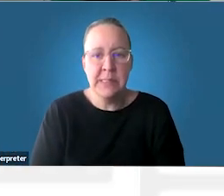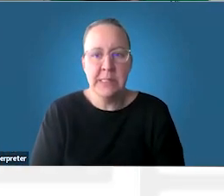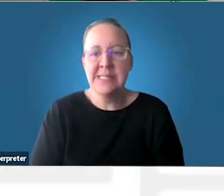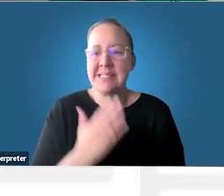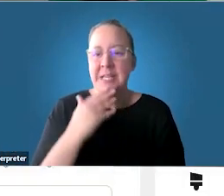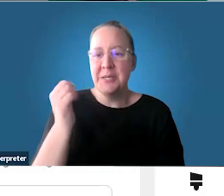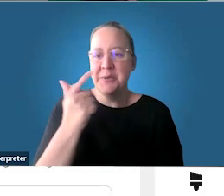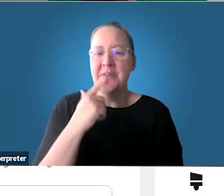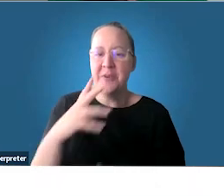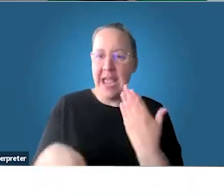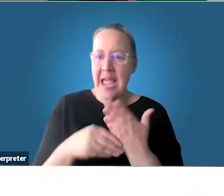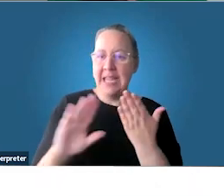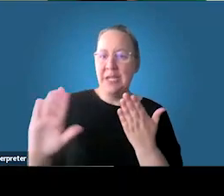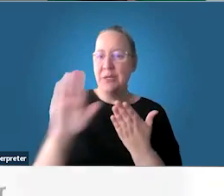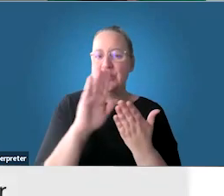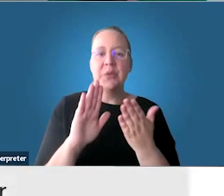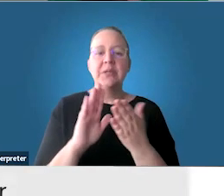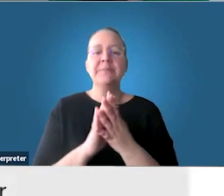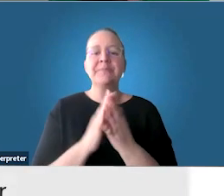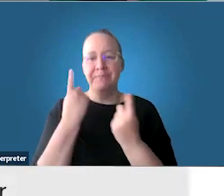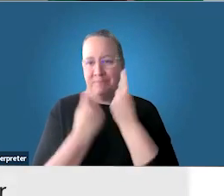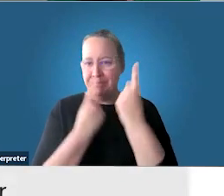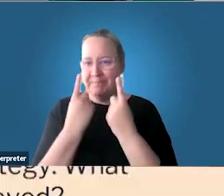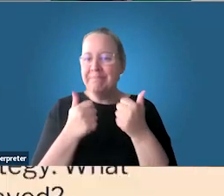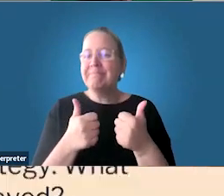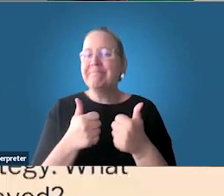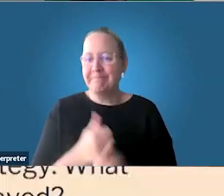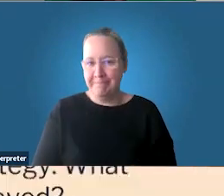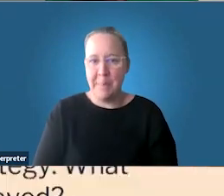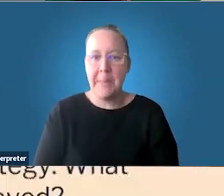you all so much for adding in your thoughts there. We really